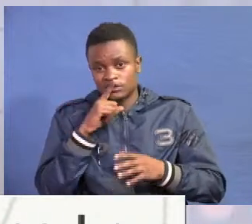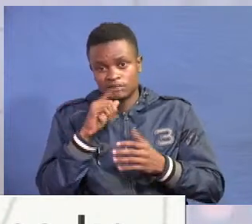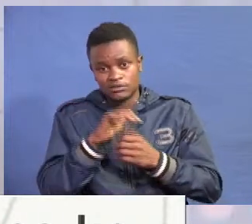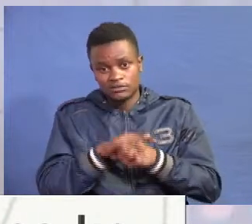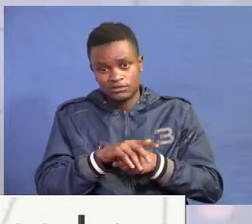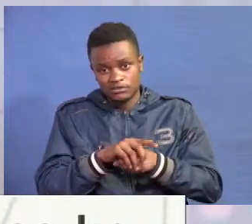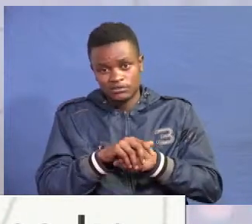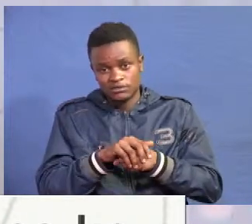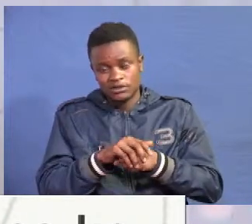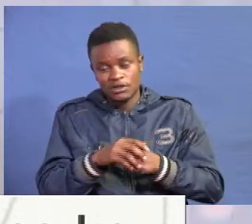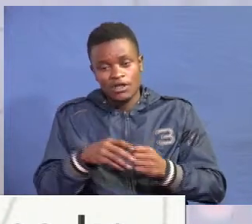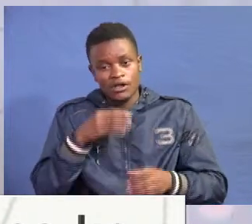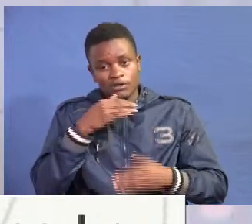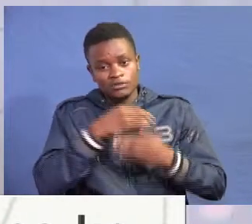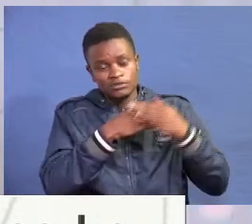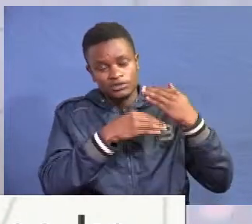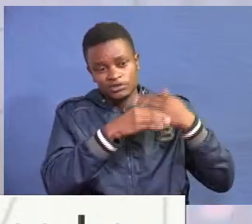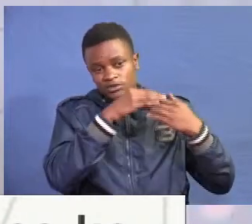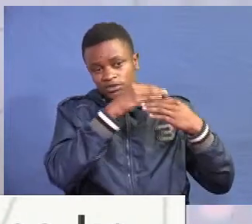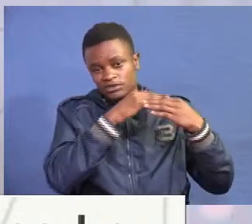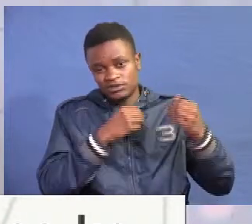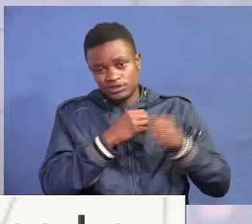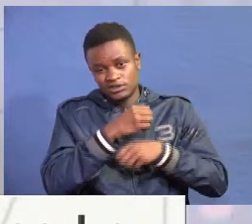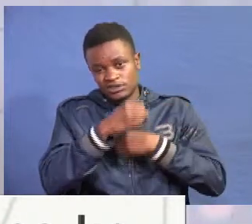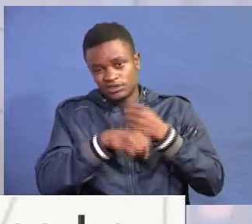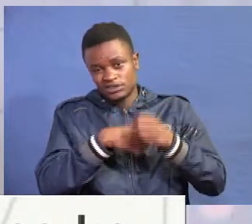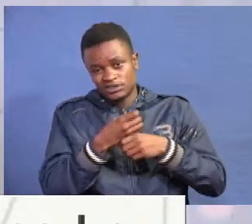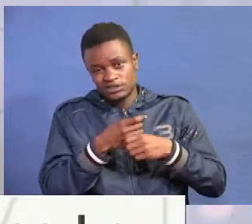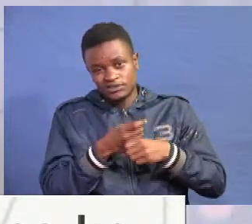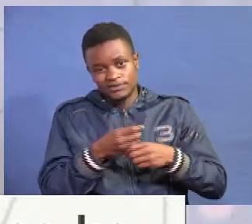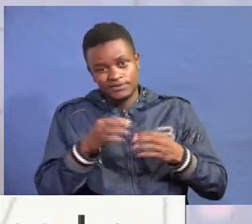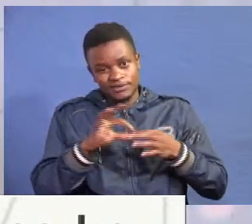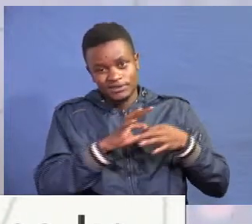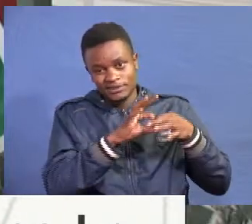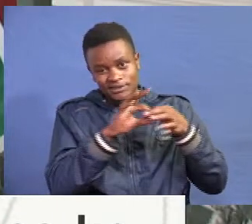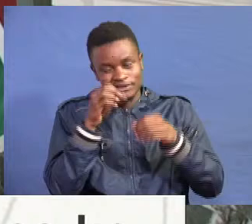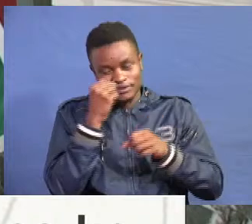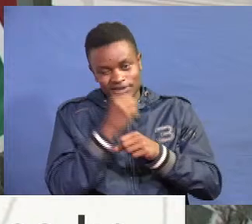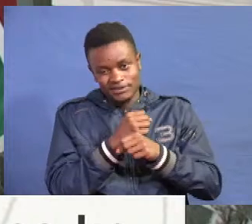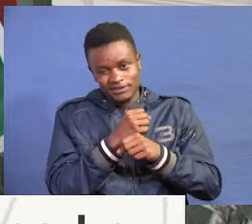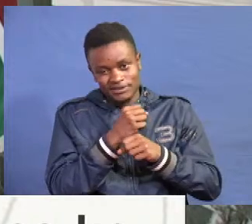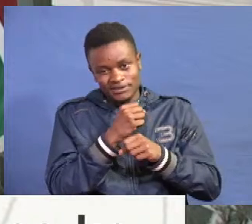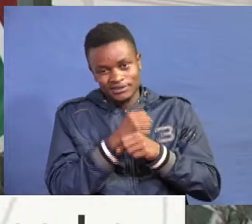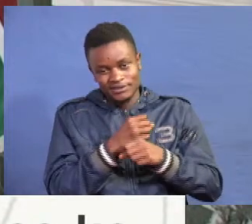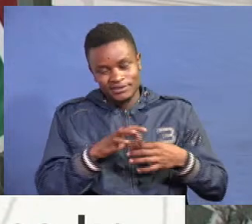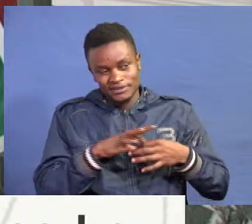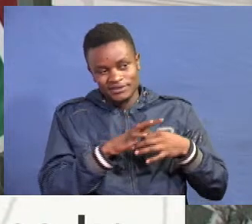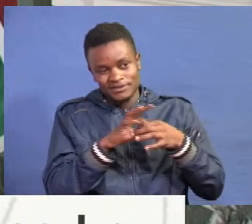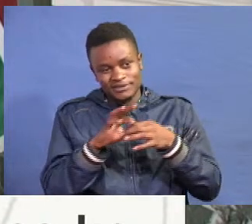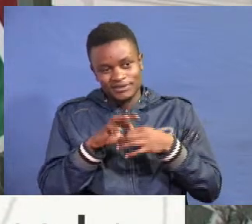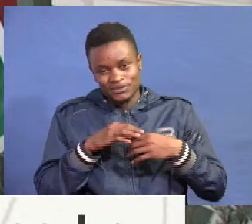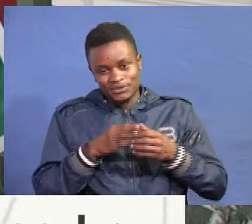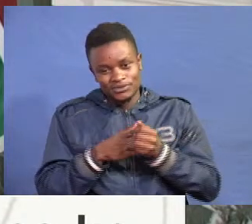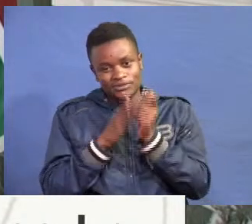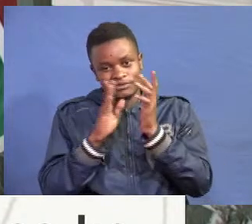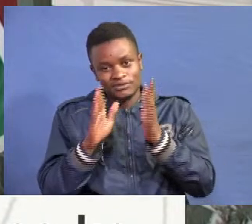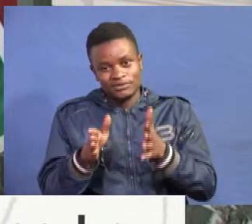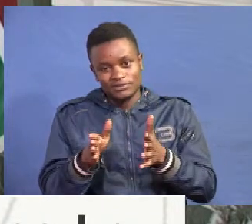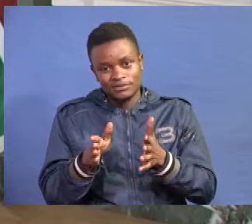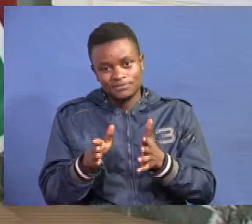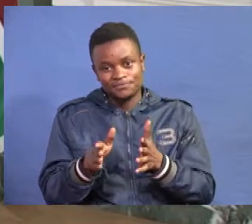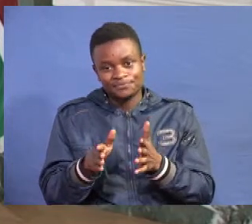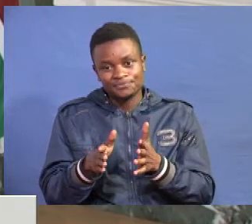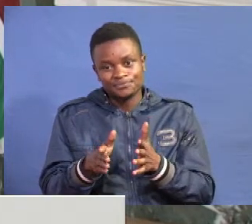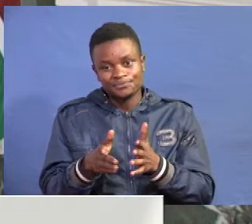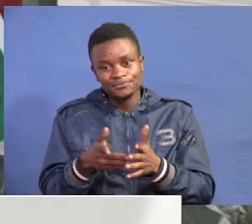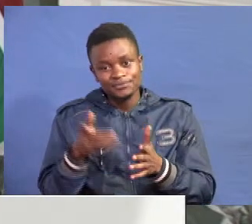on decades of shared values and strategic partnerships. Listen in. Prime Cabinet Secretary Musalia Mudavadi